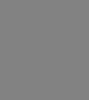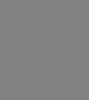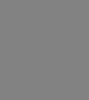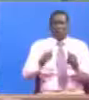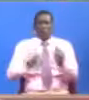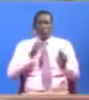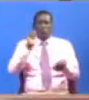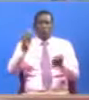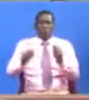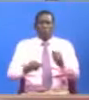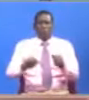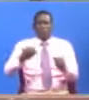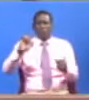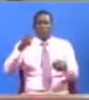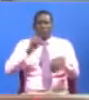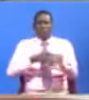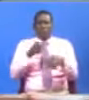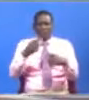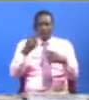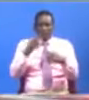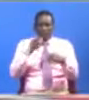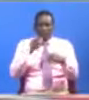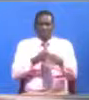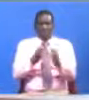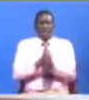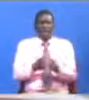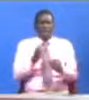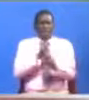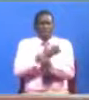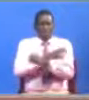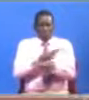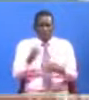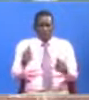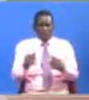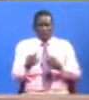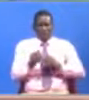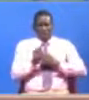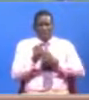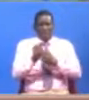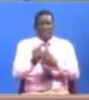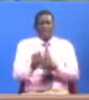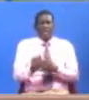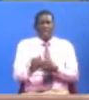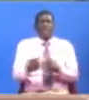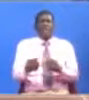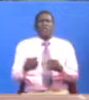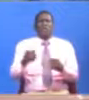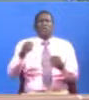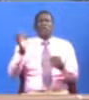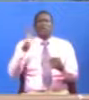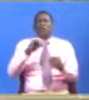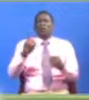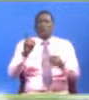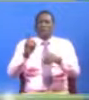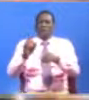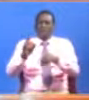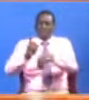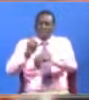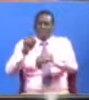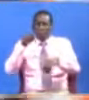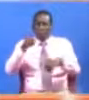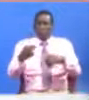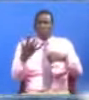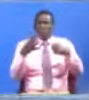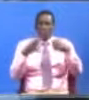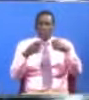race for the first time this season, and she did not disappoint as she tore apart the field, clocking 1 minute 57.96